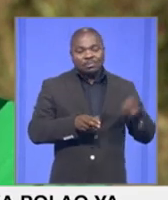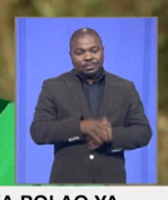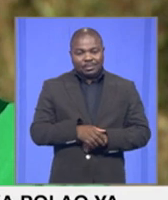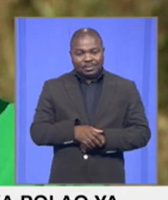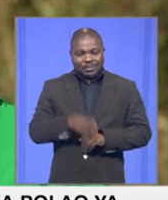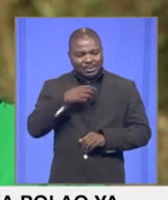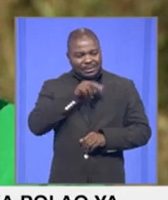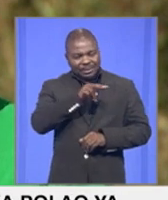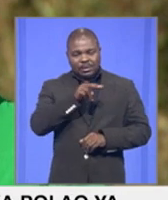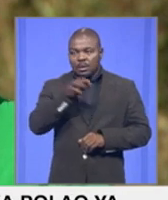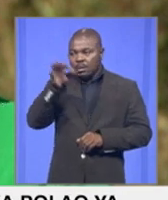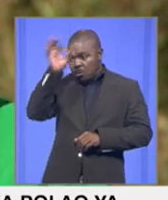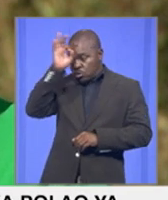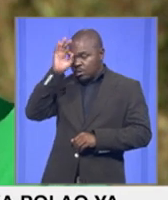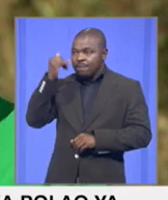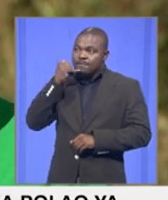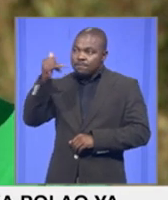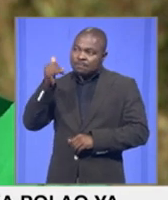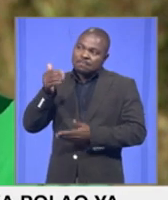me when you call the police, when you are